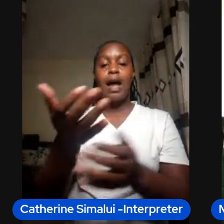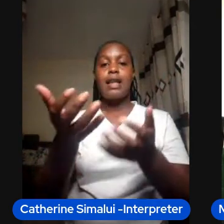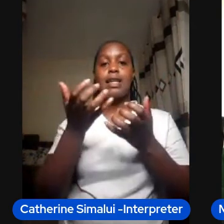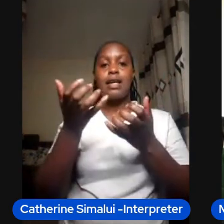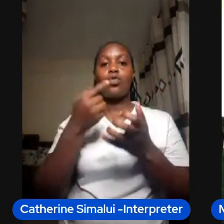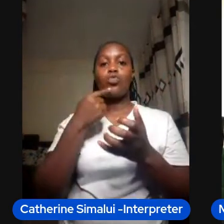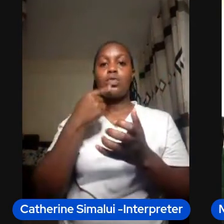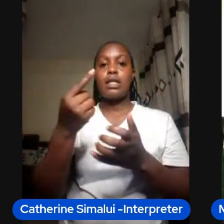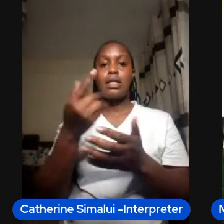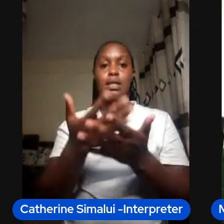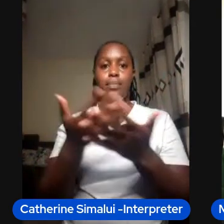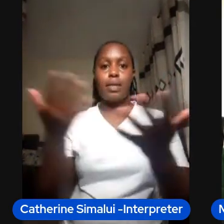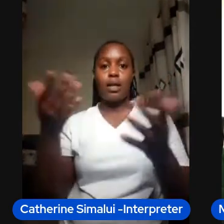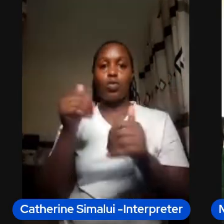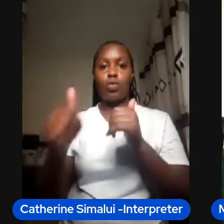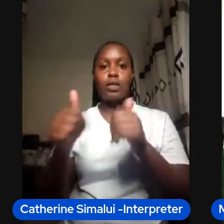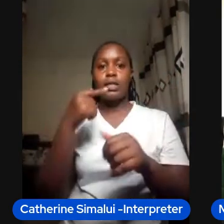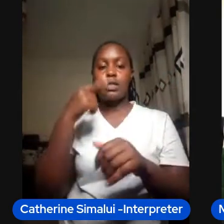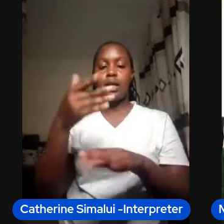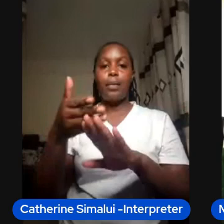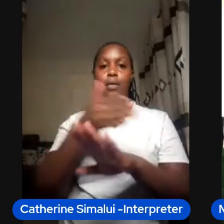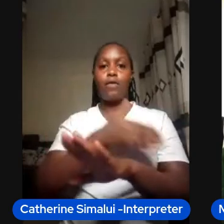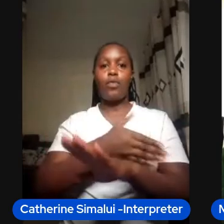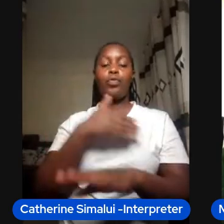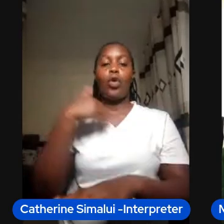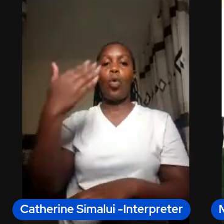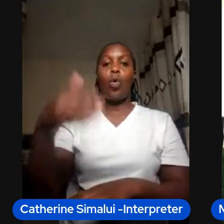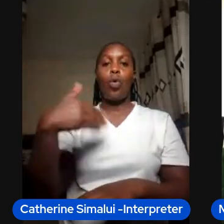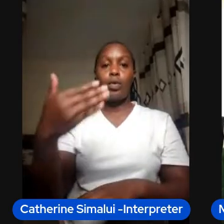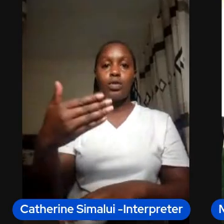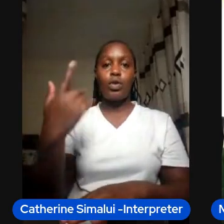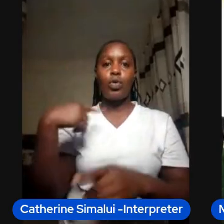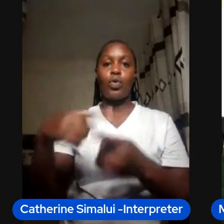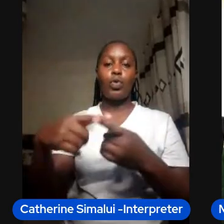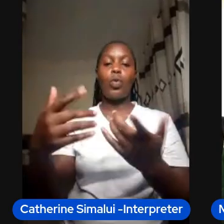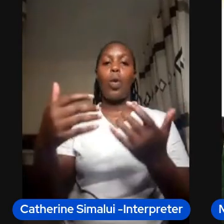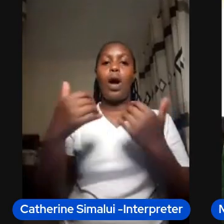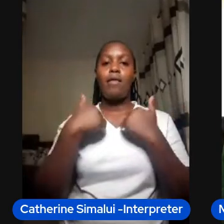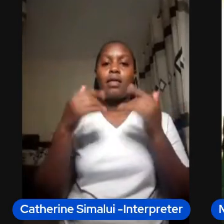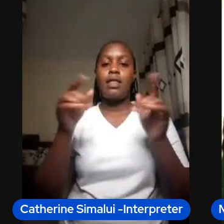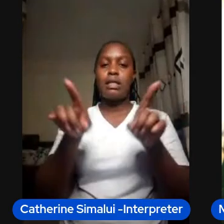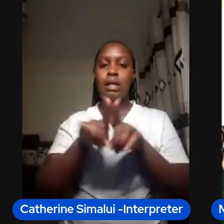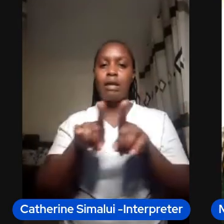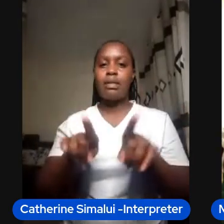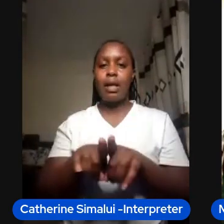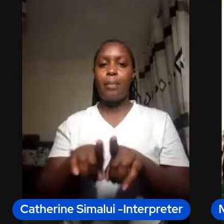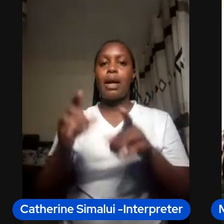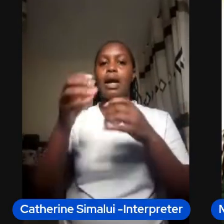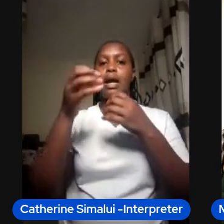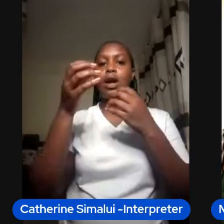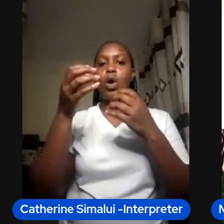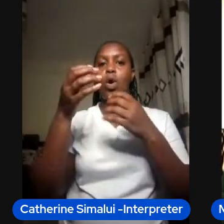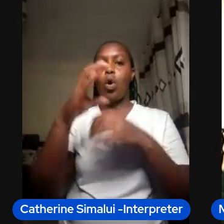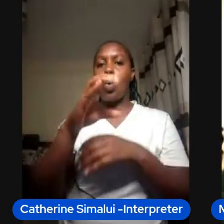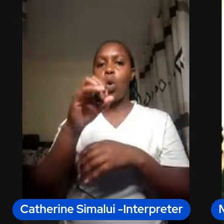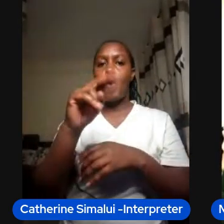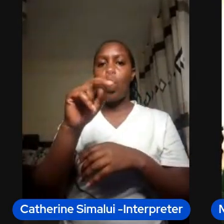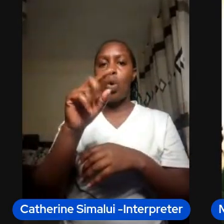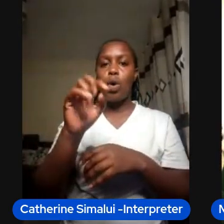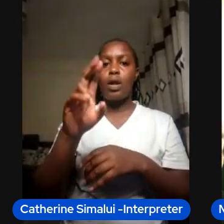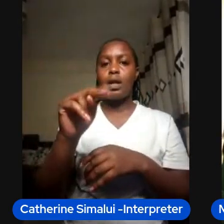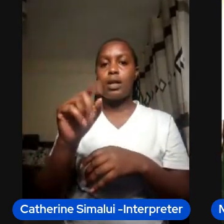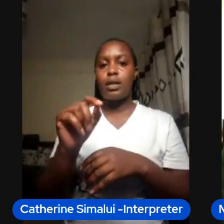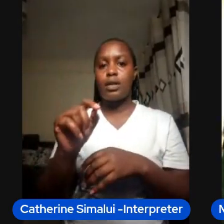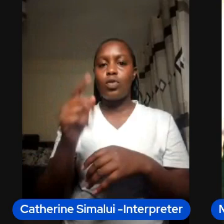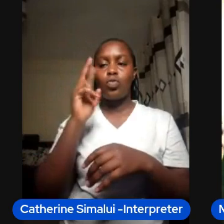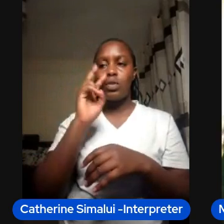before that you always engage with the same content when you even go online and you see a content creator, you just see the same thing. And